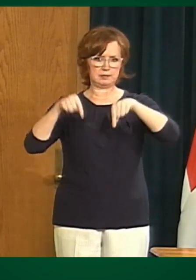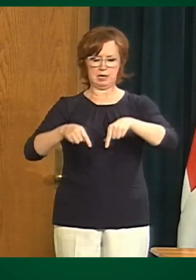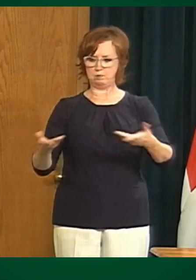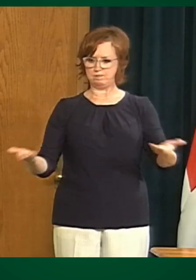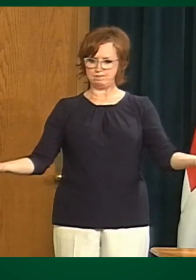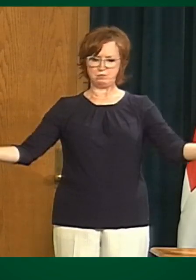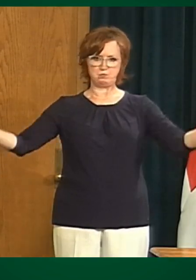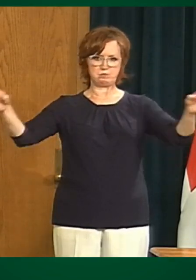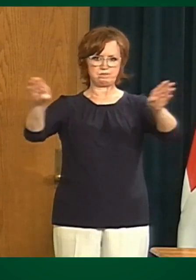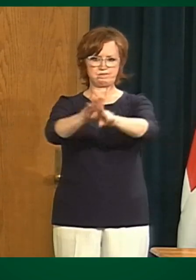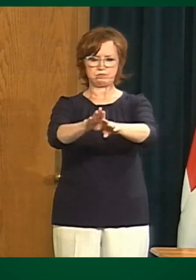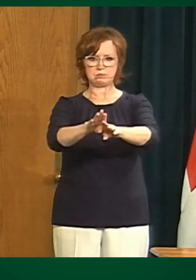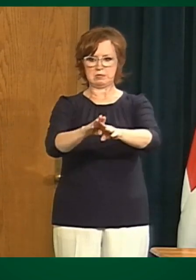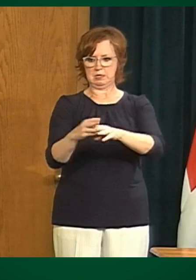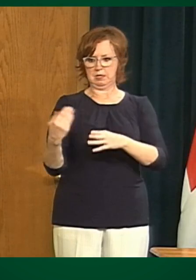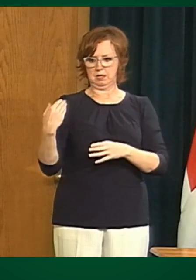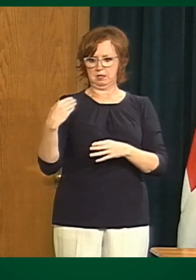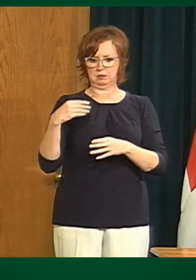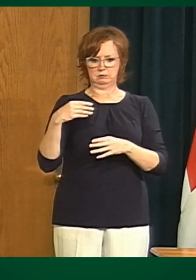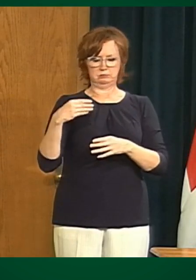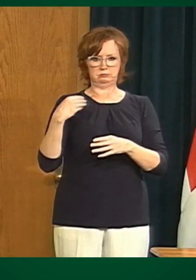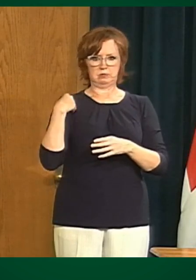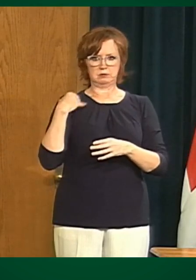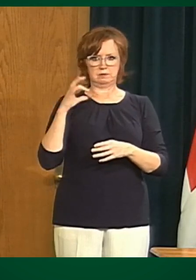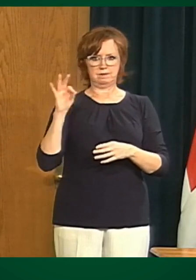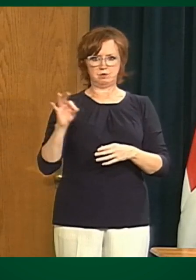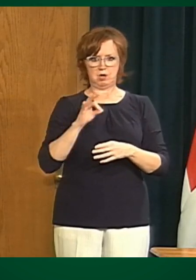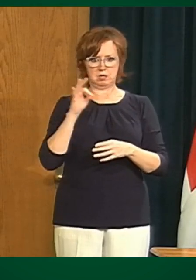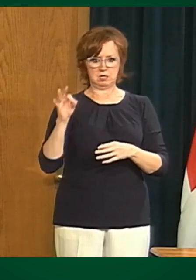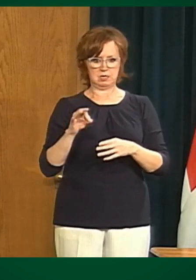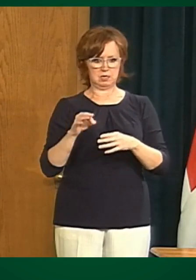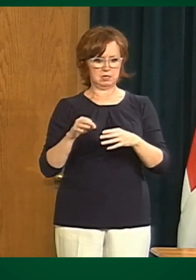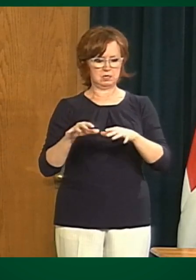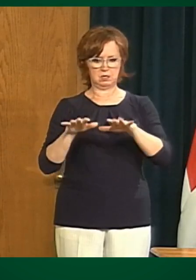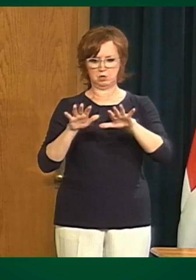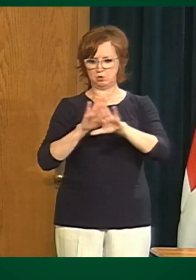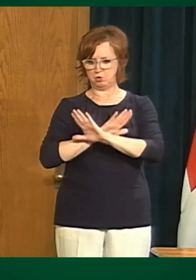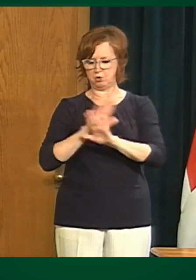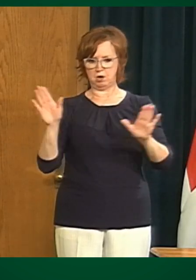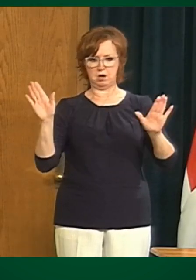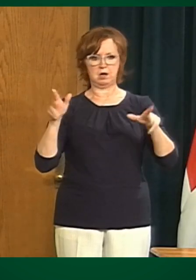now grappling with an active COVID-19 case.